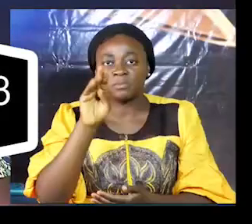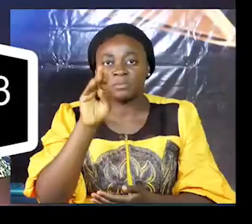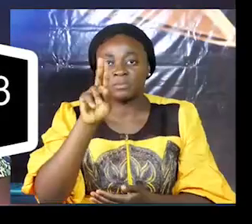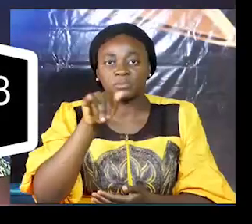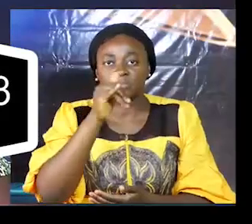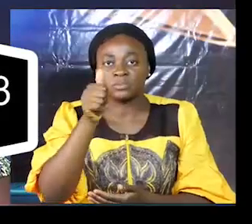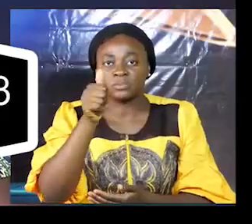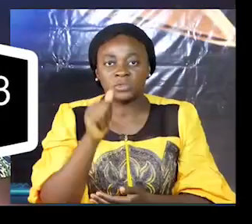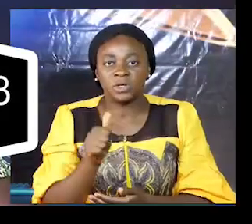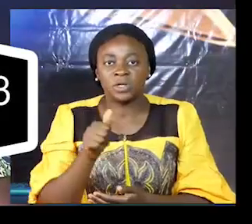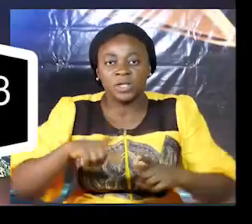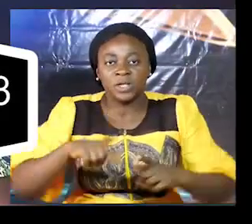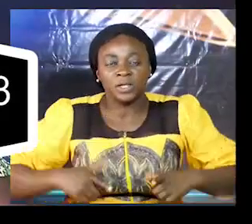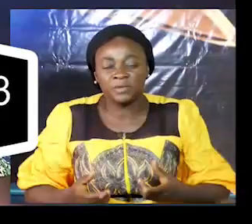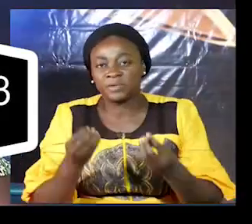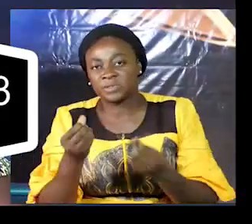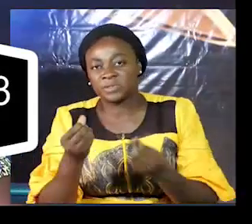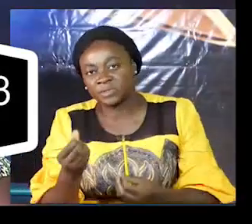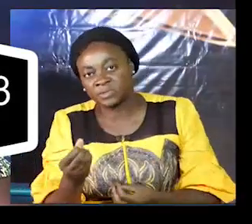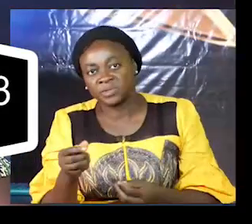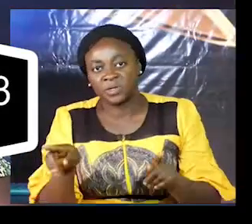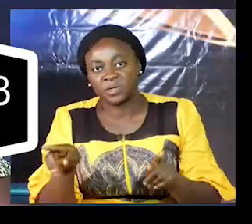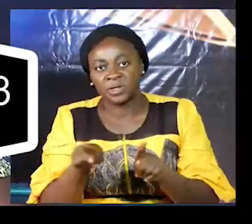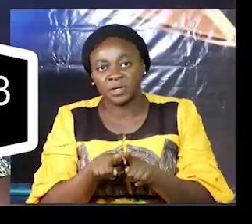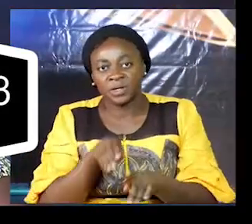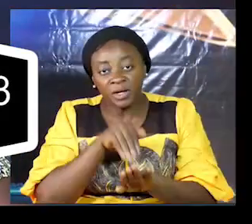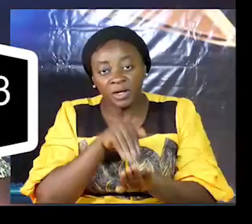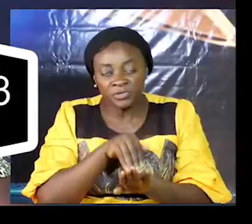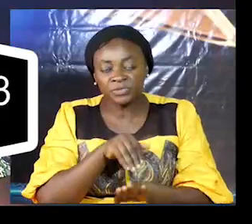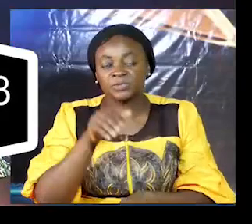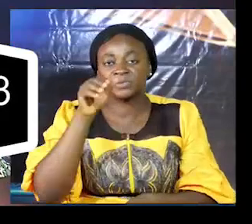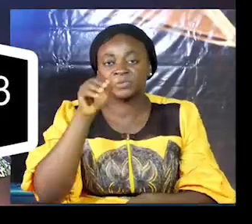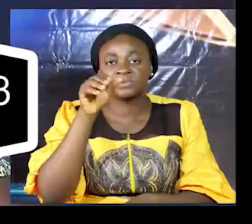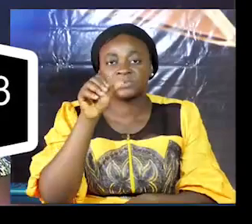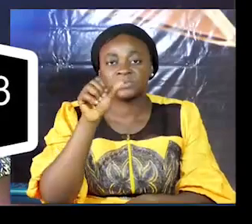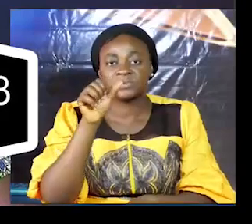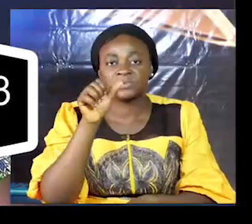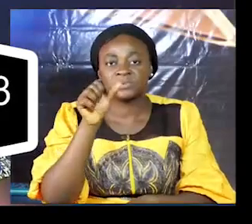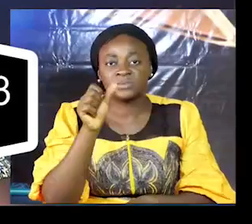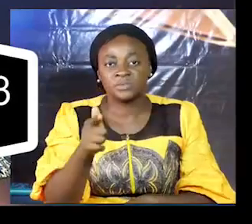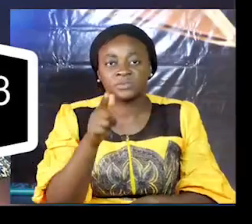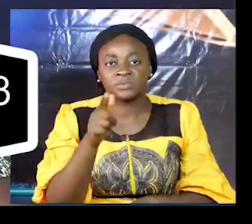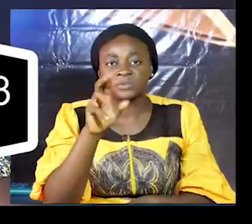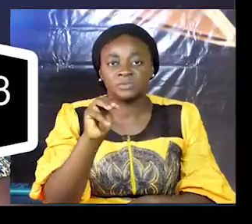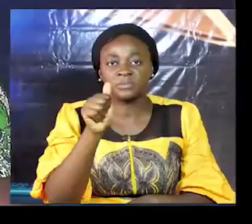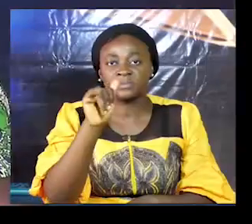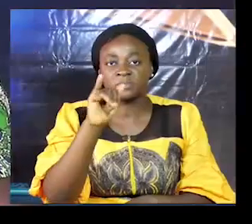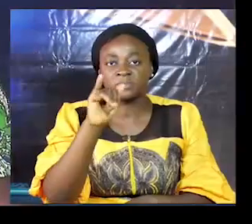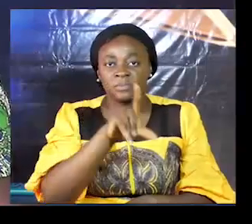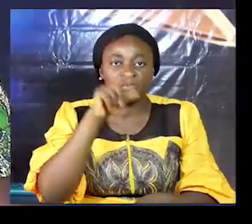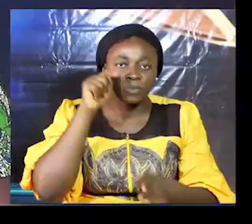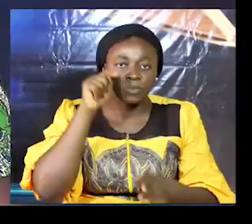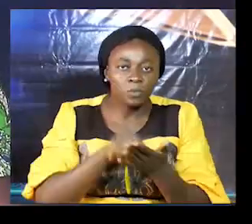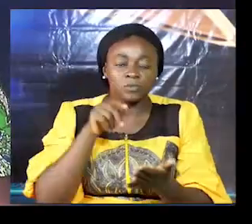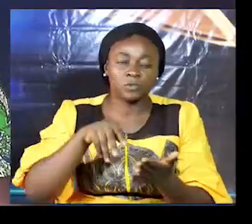abuja.livingseed@gmail.com. May the Lord bless you. May the Lord guide you. May the Lord direct you. And you will step well into the marriage that